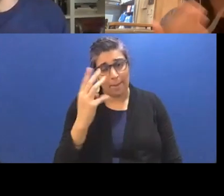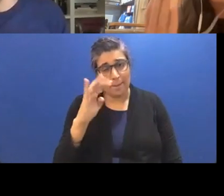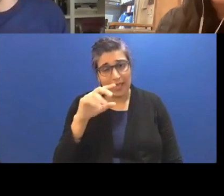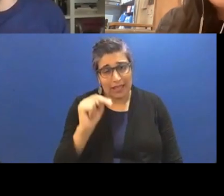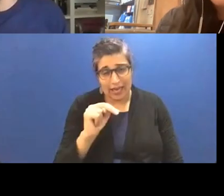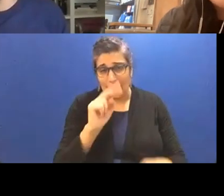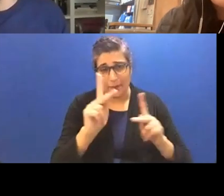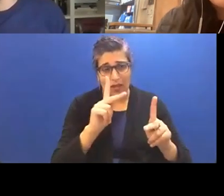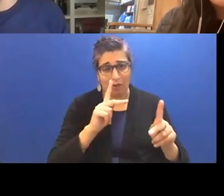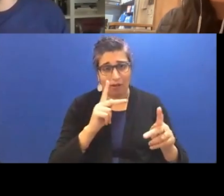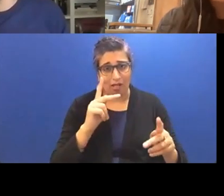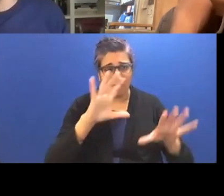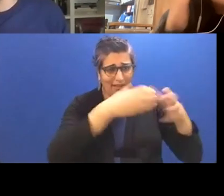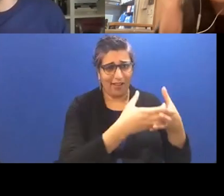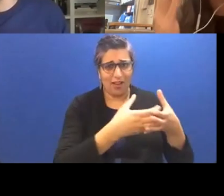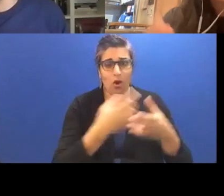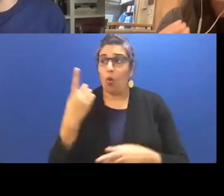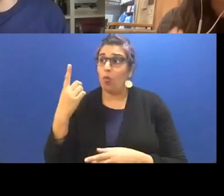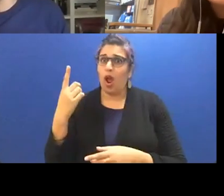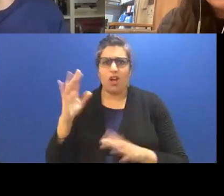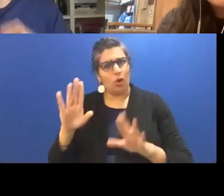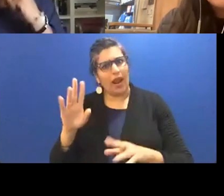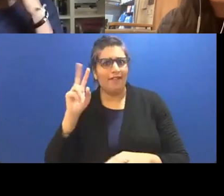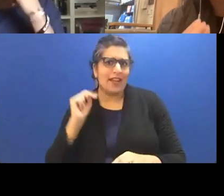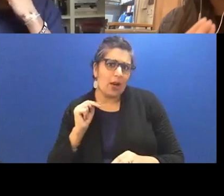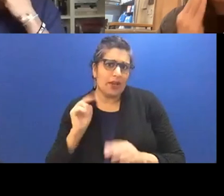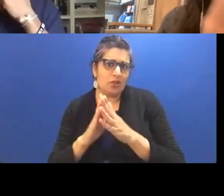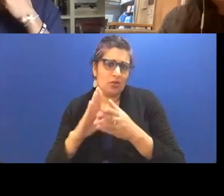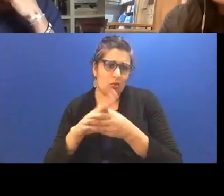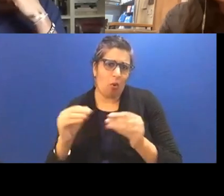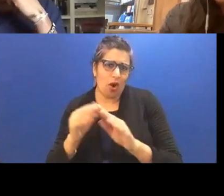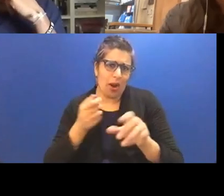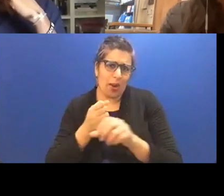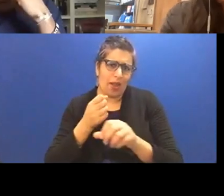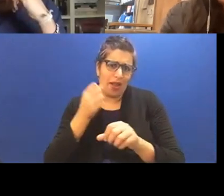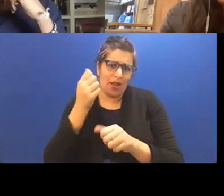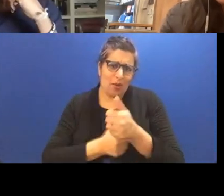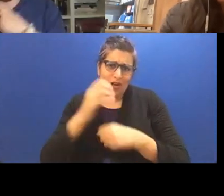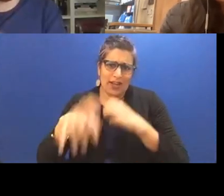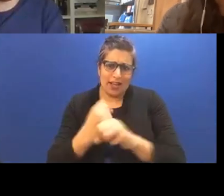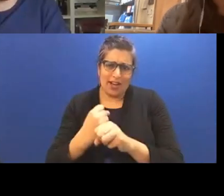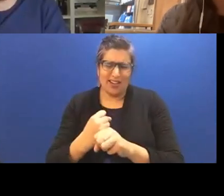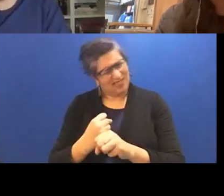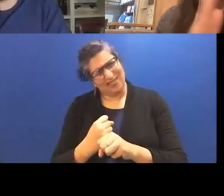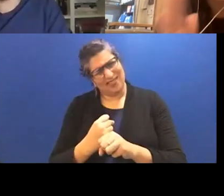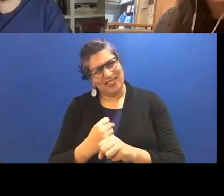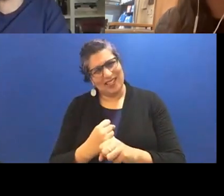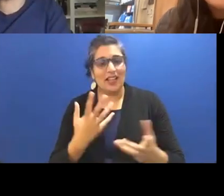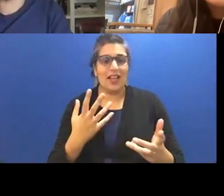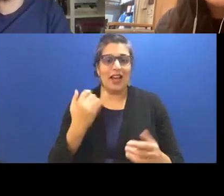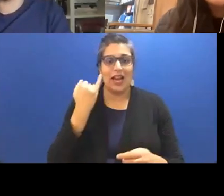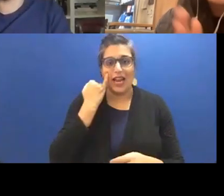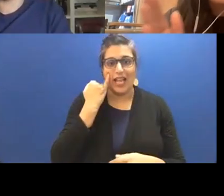have only one Vietnamese story a year. Like, that just seems insane. And it seems like if you are a successful Indian American writer, you have to write at least